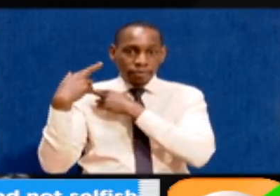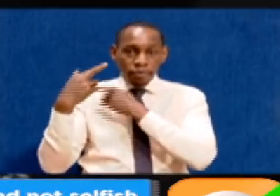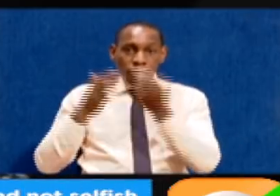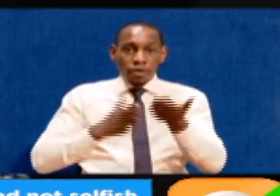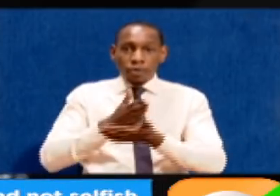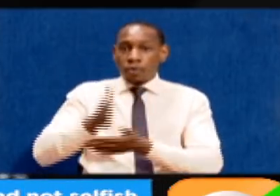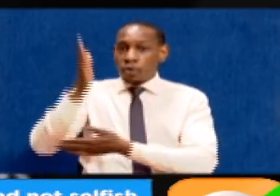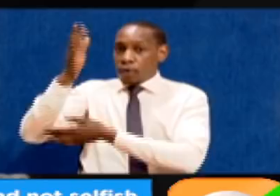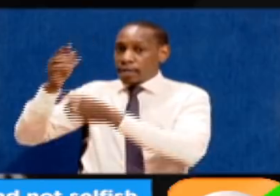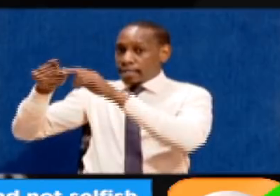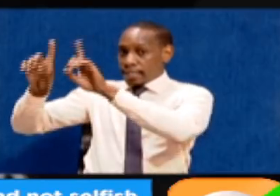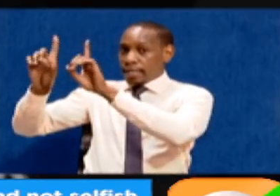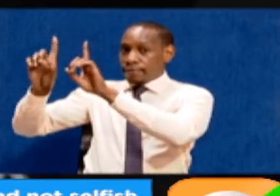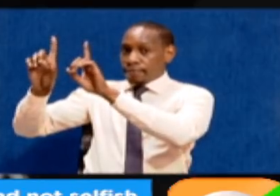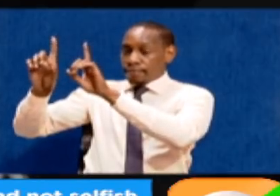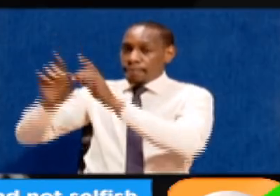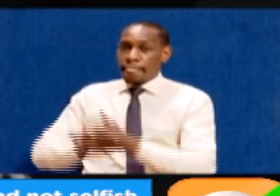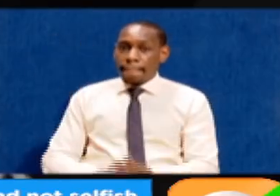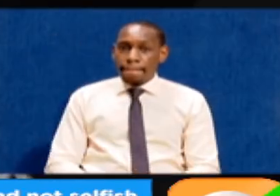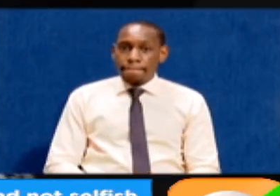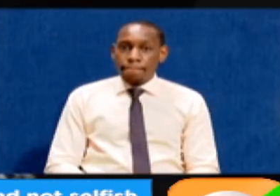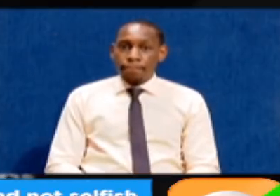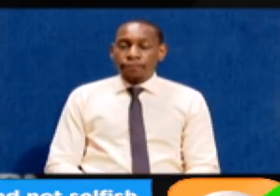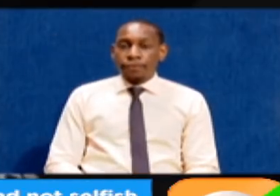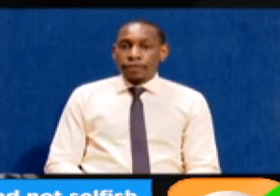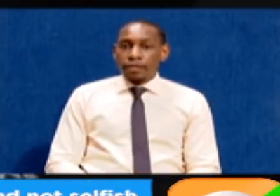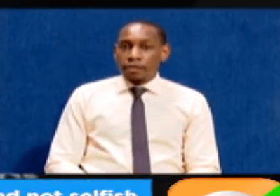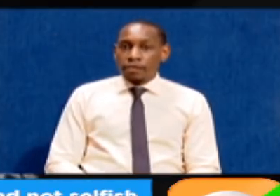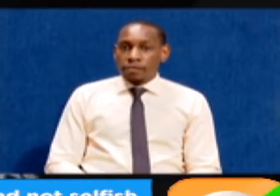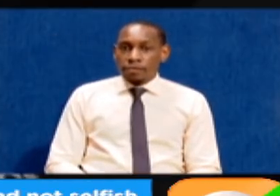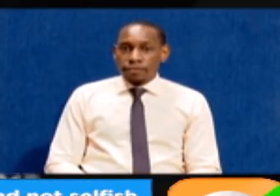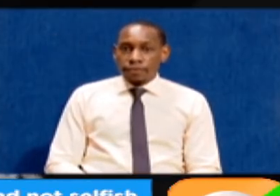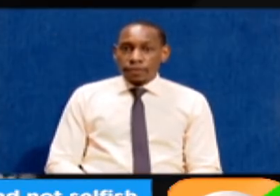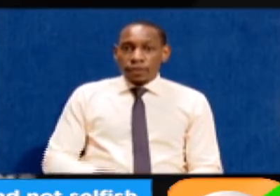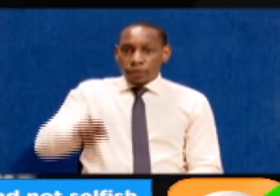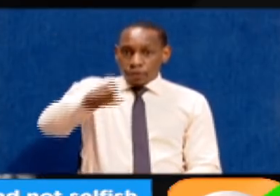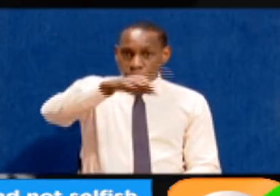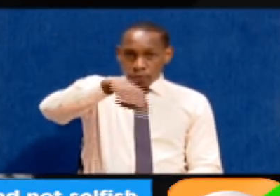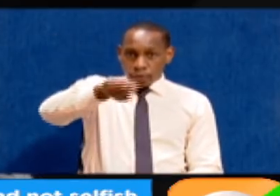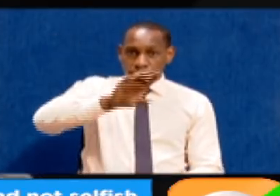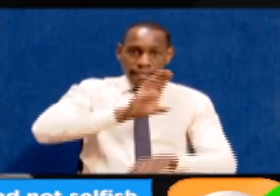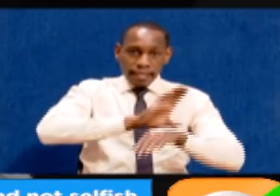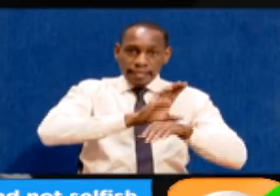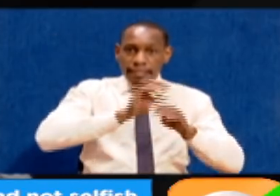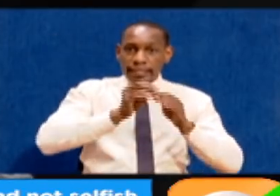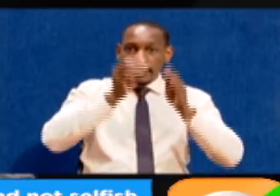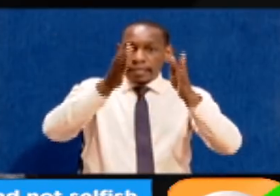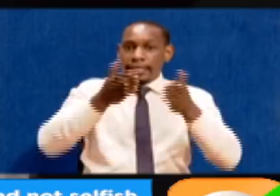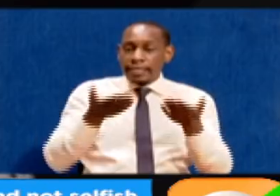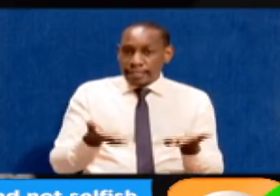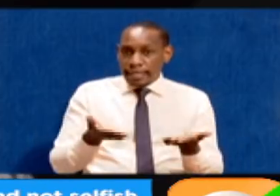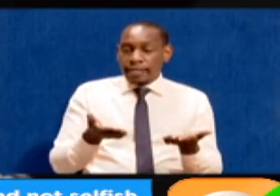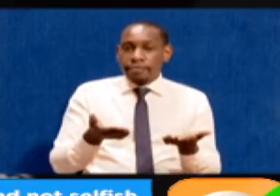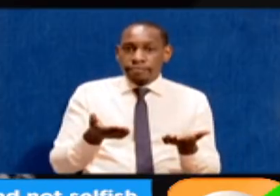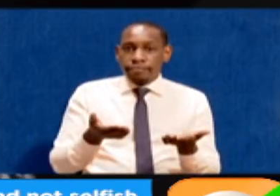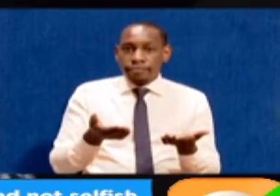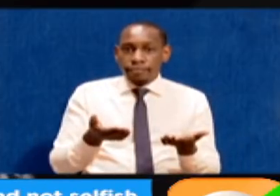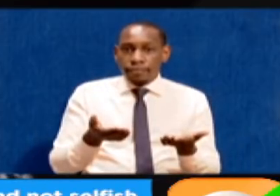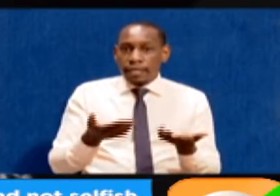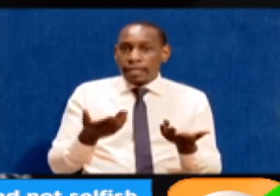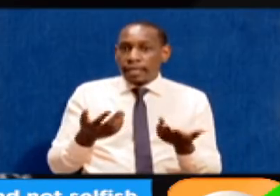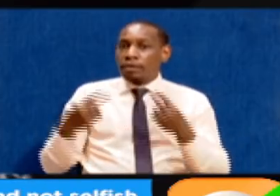God himself. So there's a way in which we as church leaders have become beholden